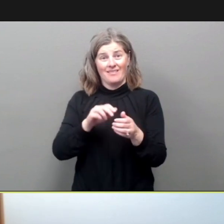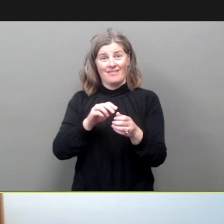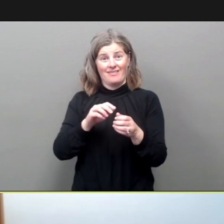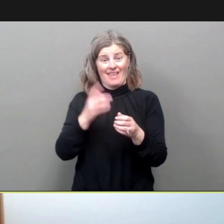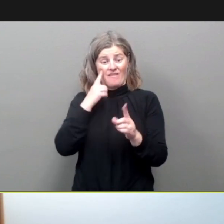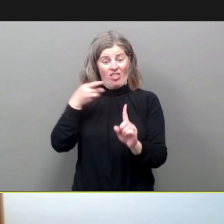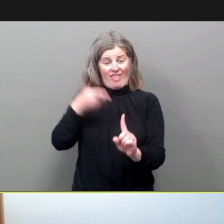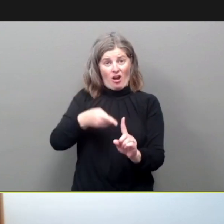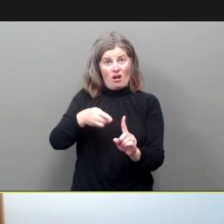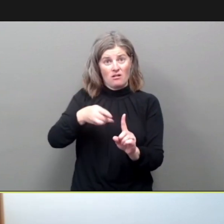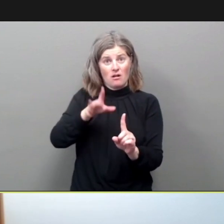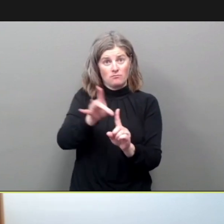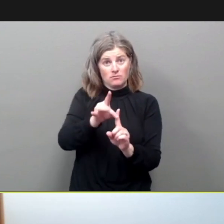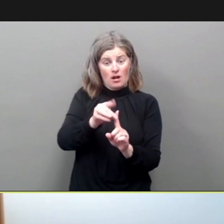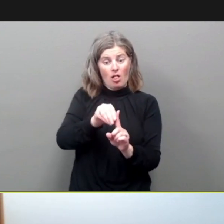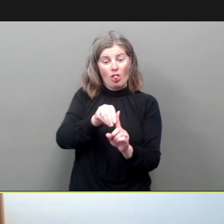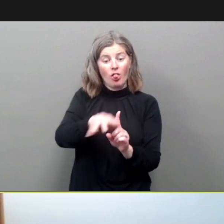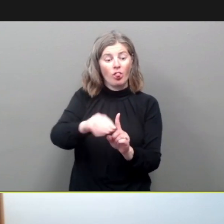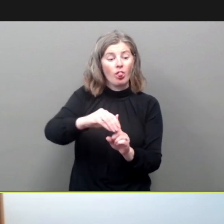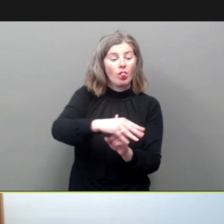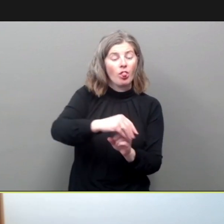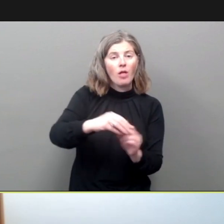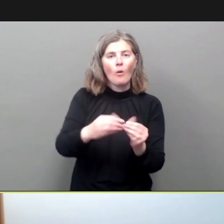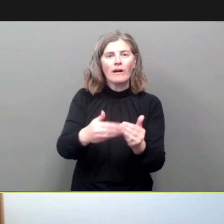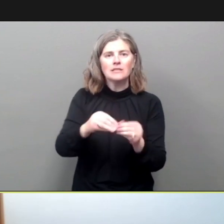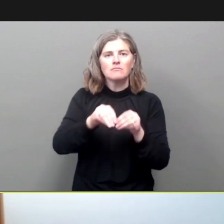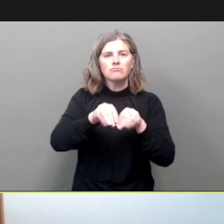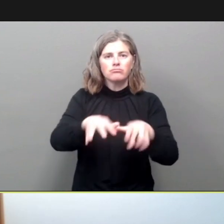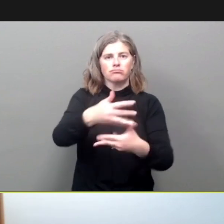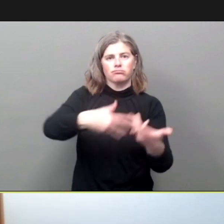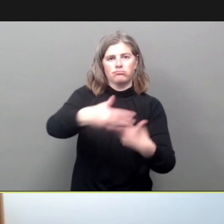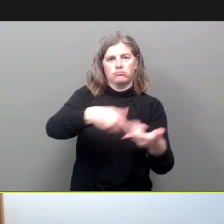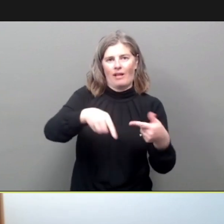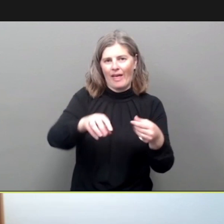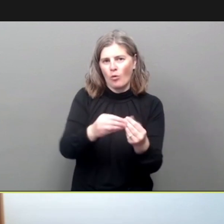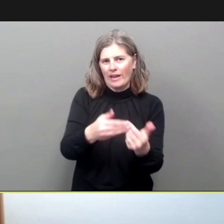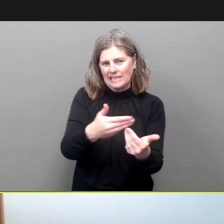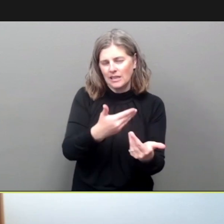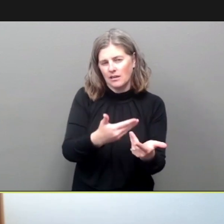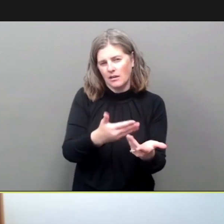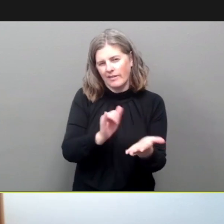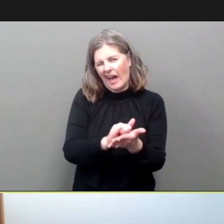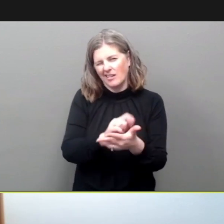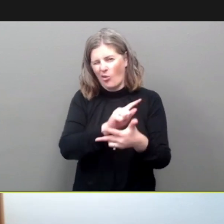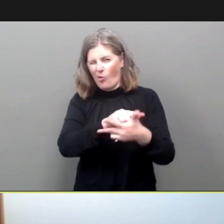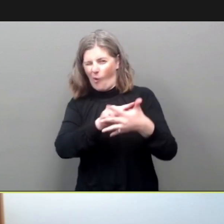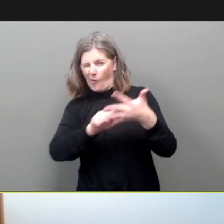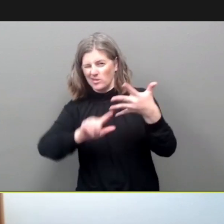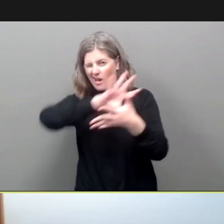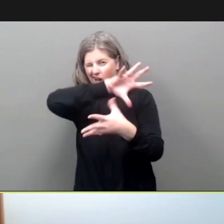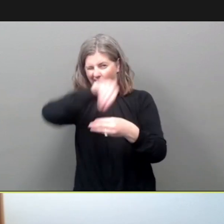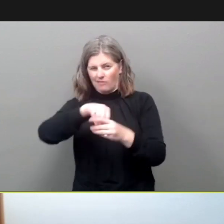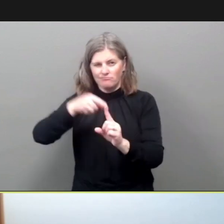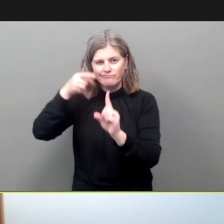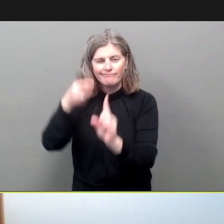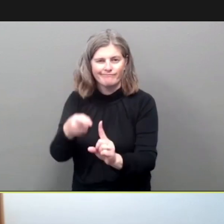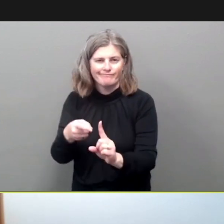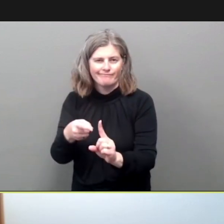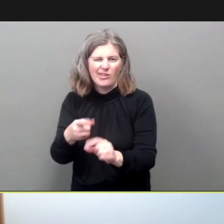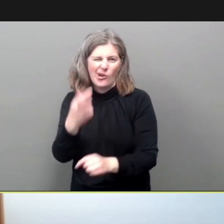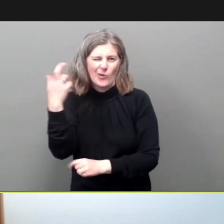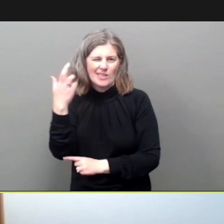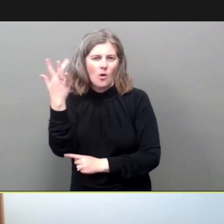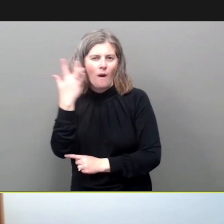opportunities to transmit from one person to another. So I would say that those things in a nutshell, I think